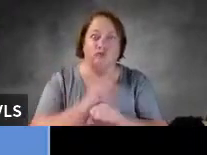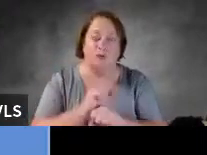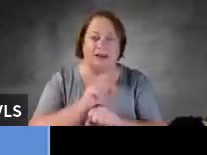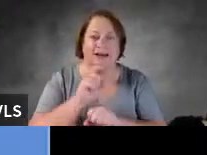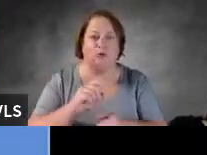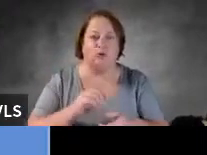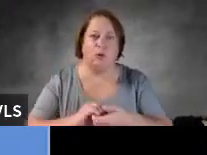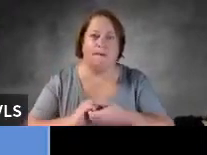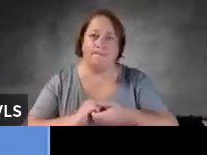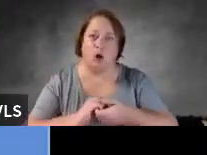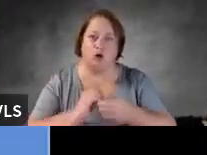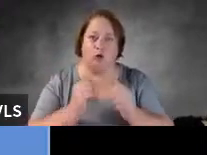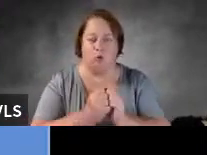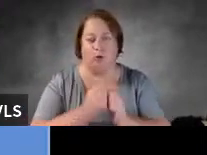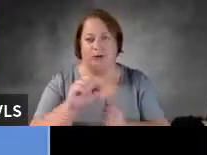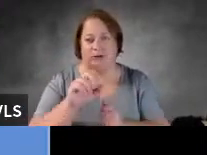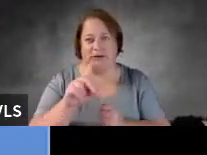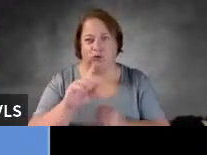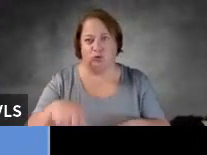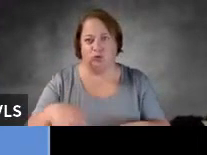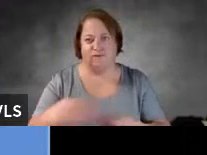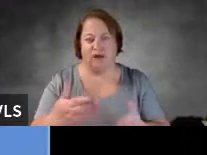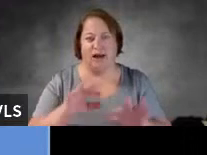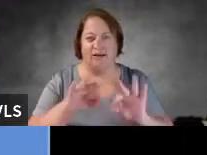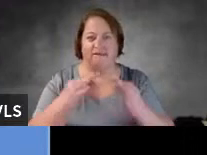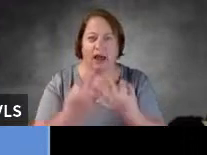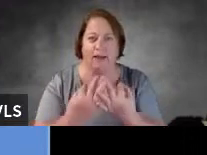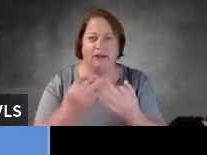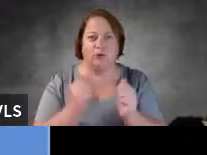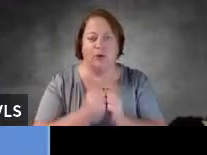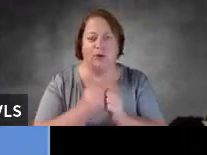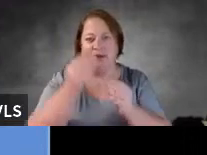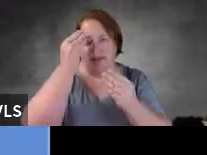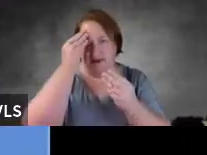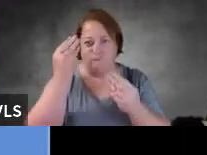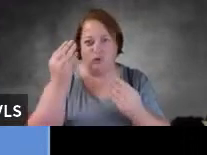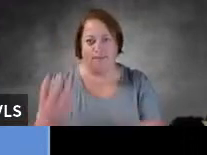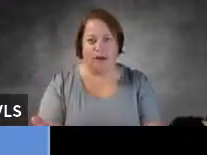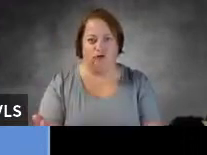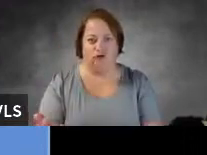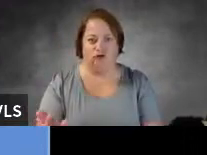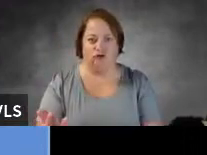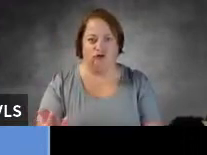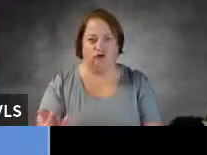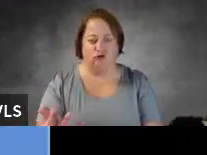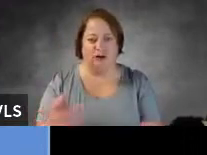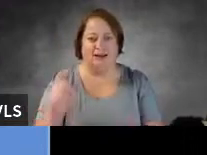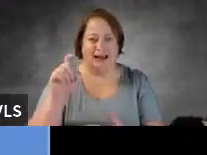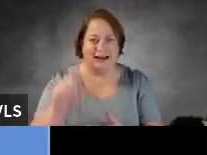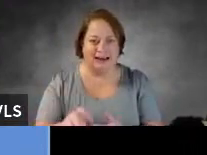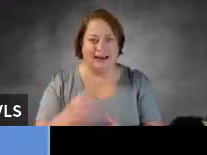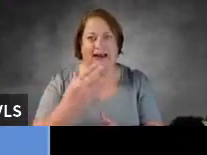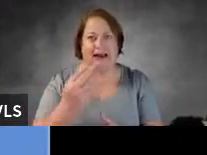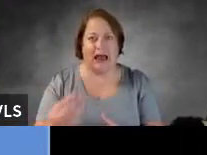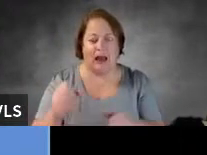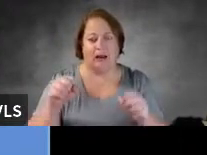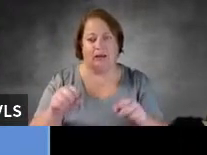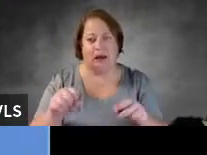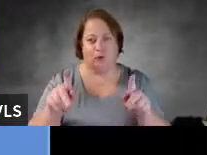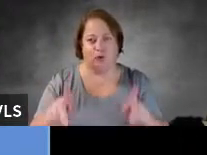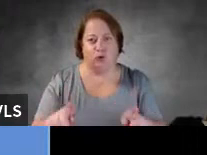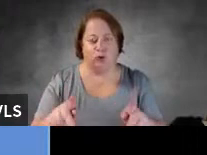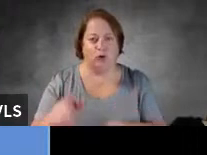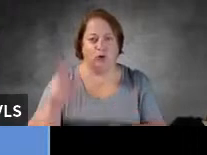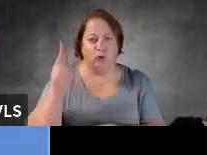with SSD to provide families with the information that they need and the opportunity to